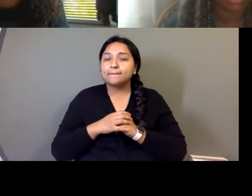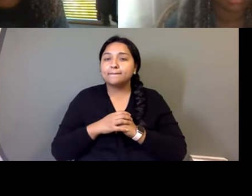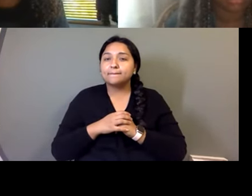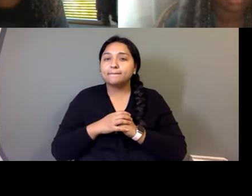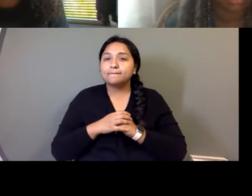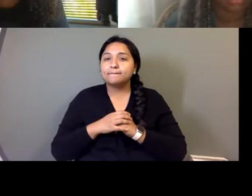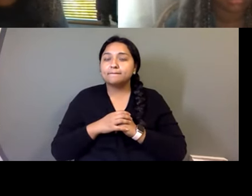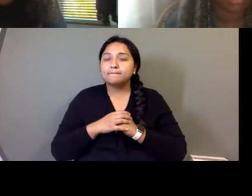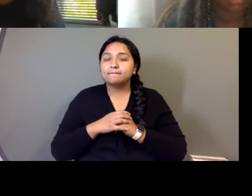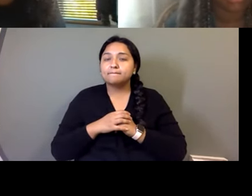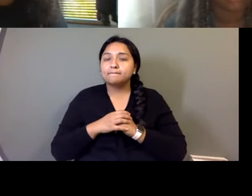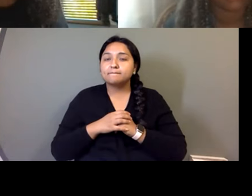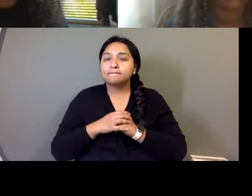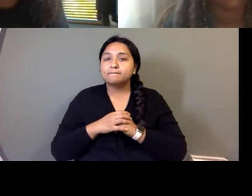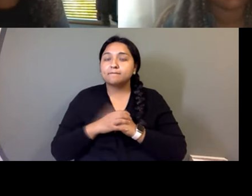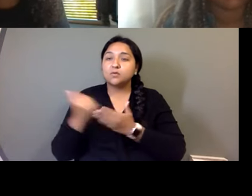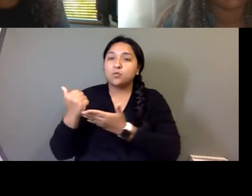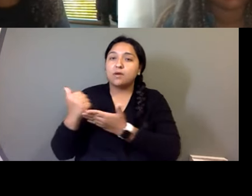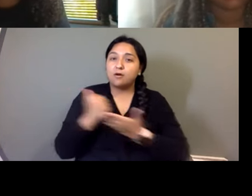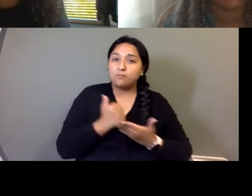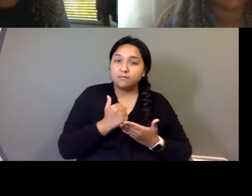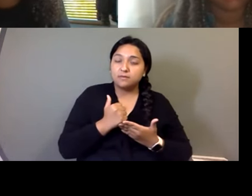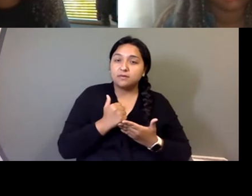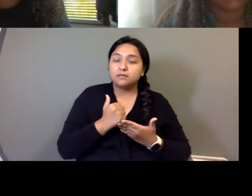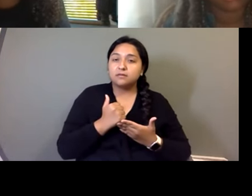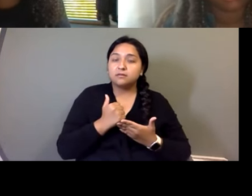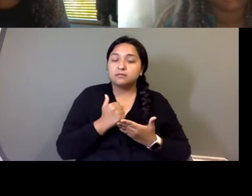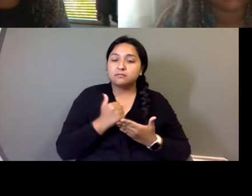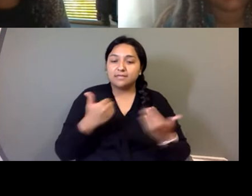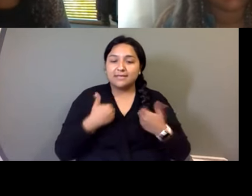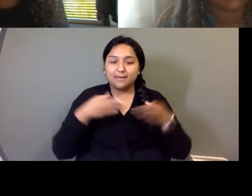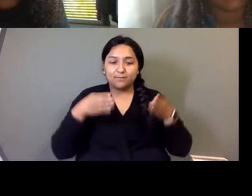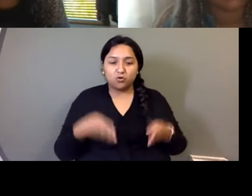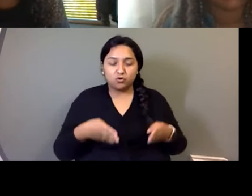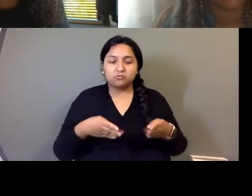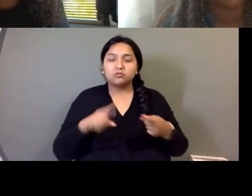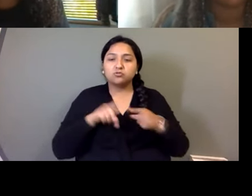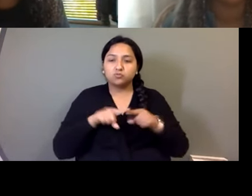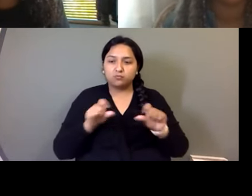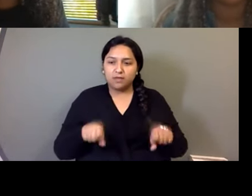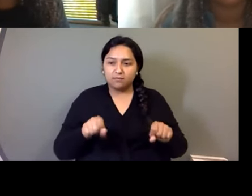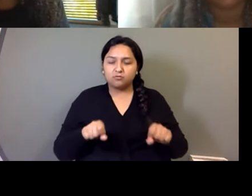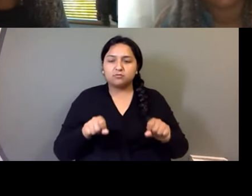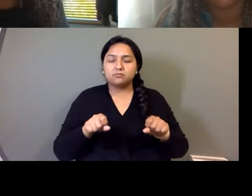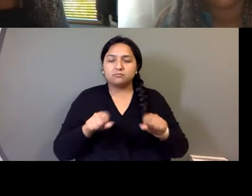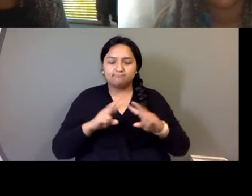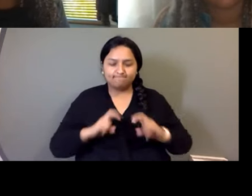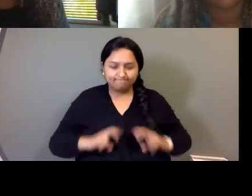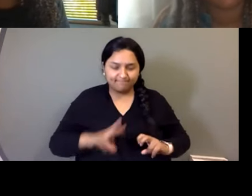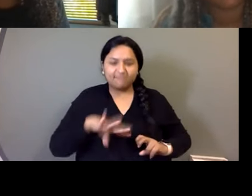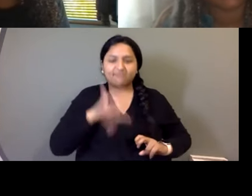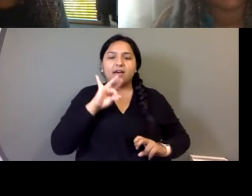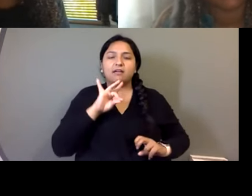helping a young person or helping like a mentee to find their own authentic, truthful voice and story.